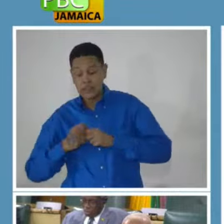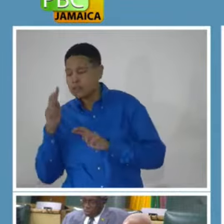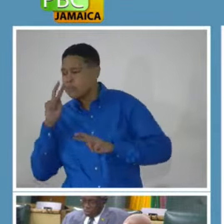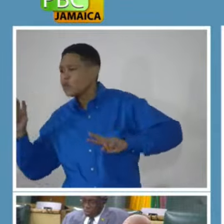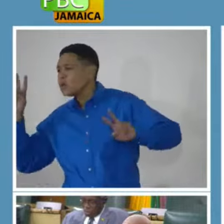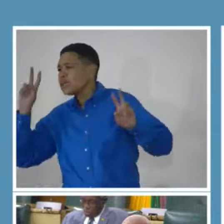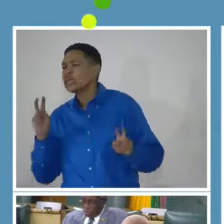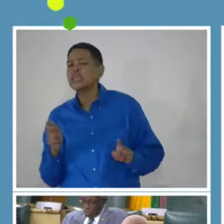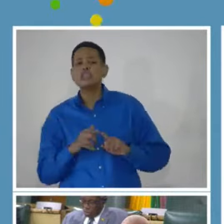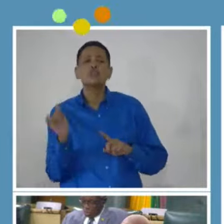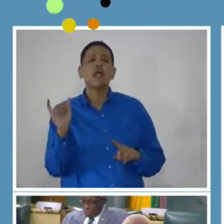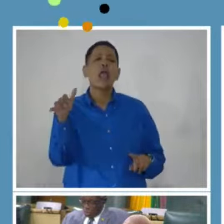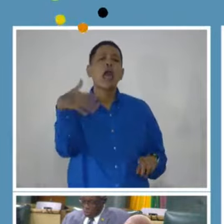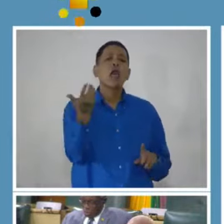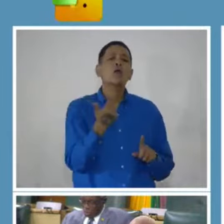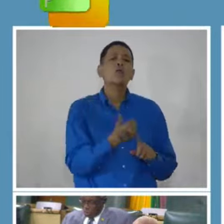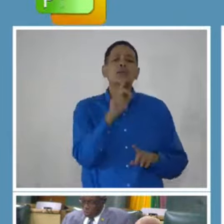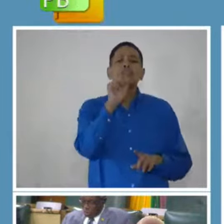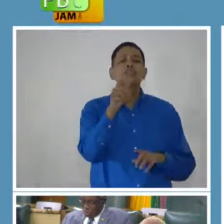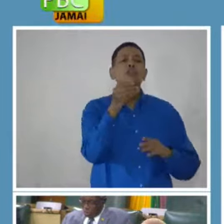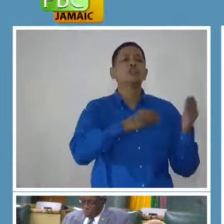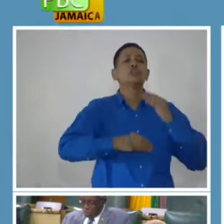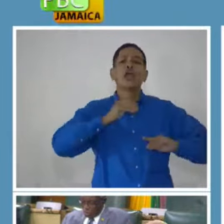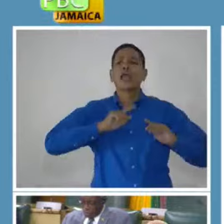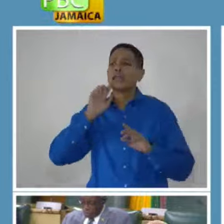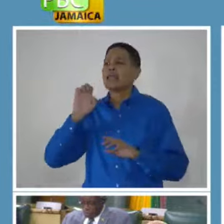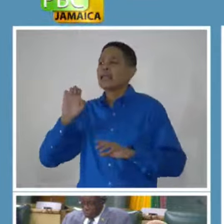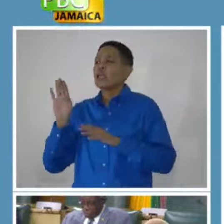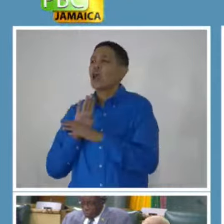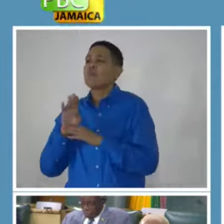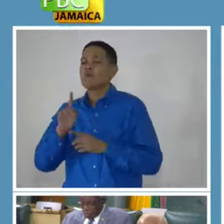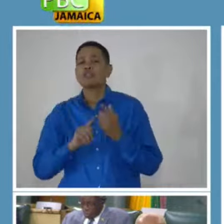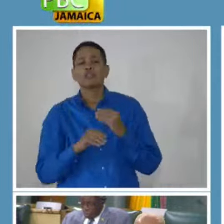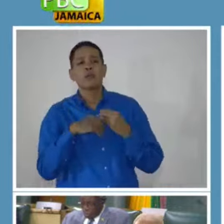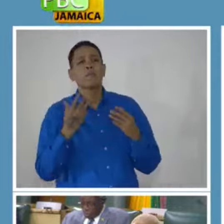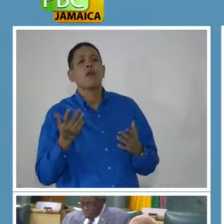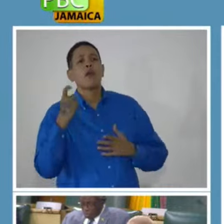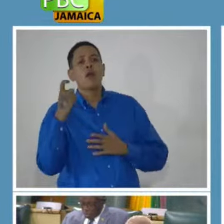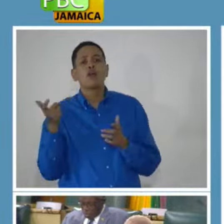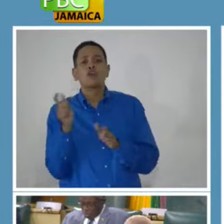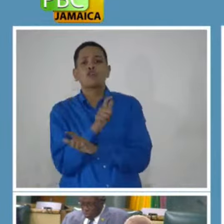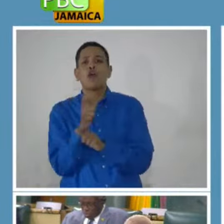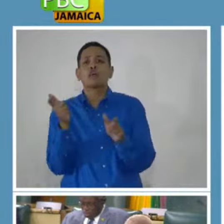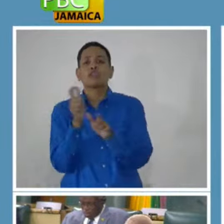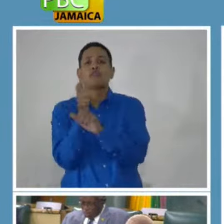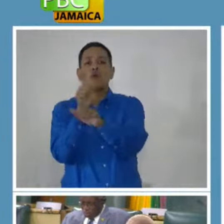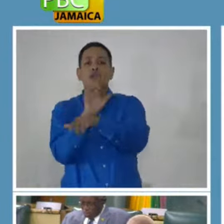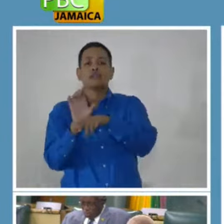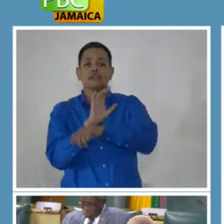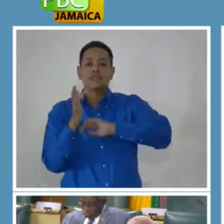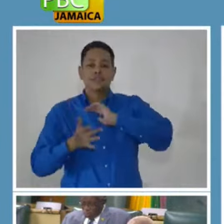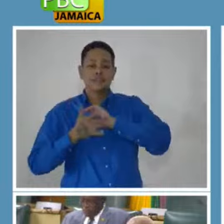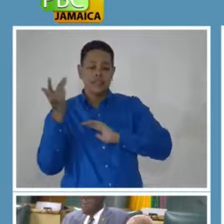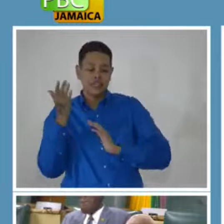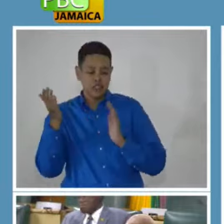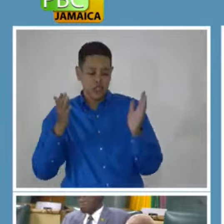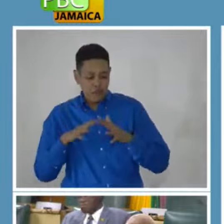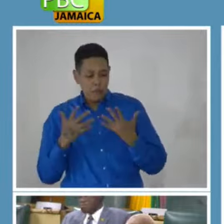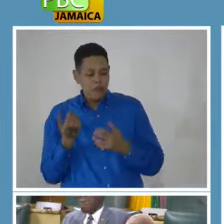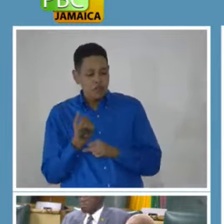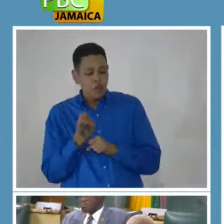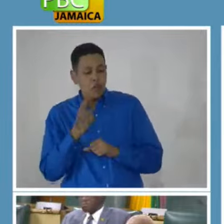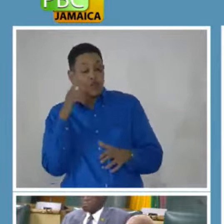issues such as digital trade, e-commerce, and cross-border digital services. Much of the work